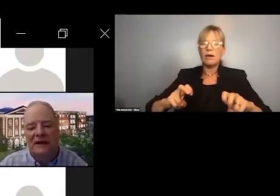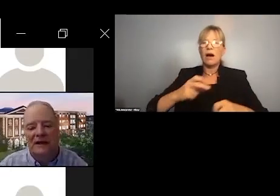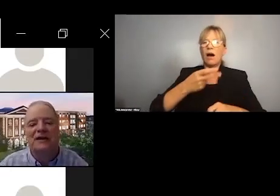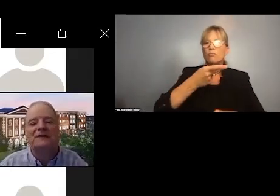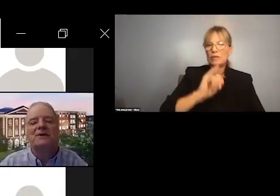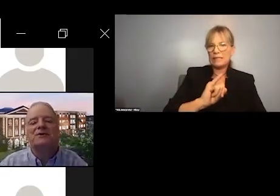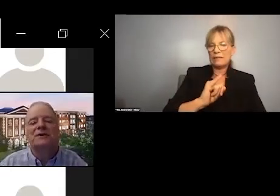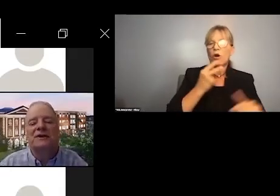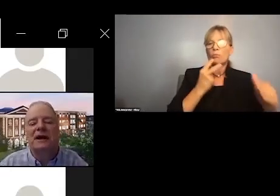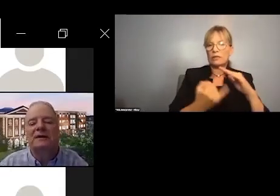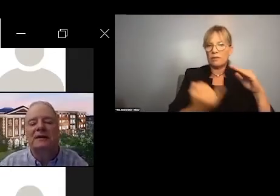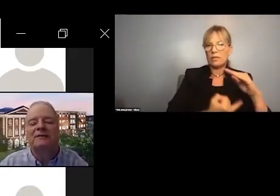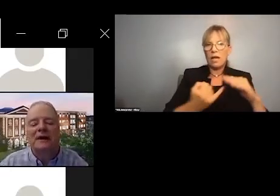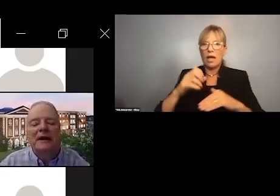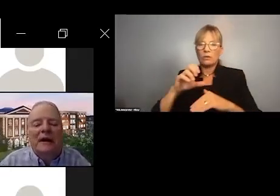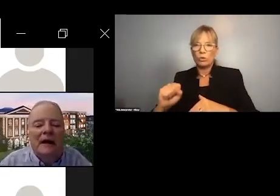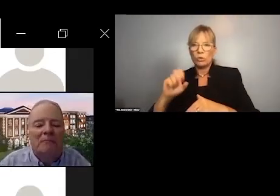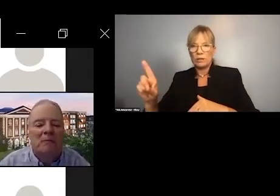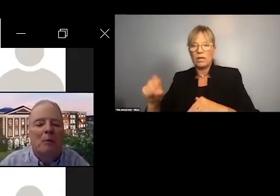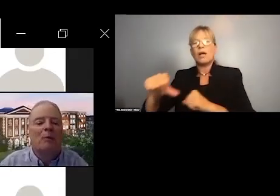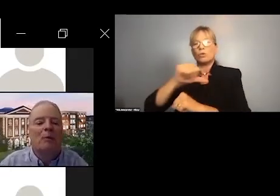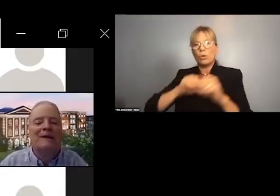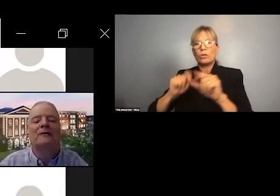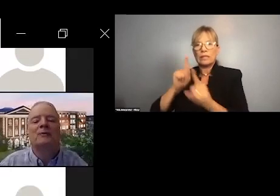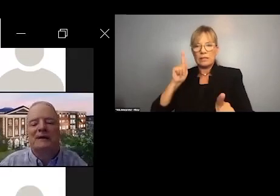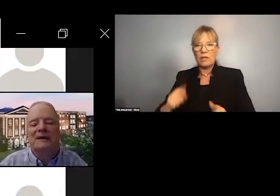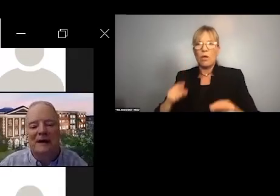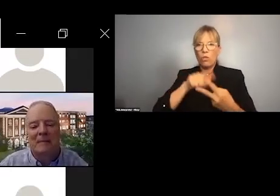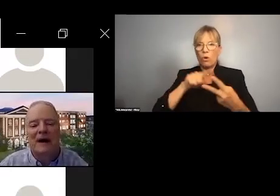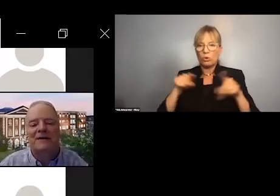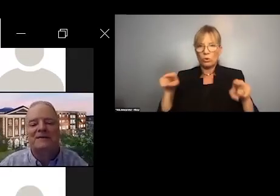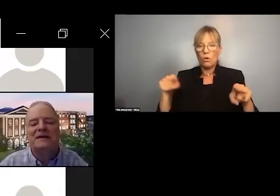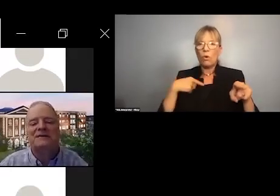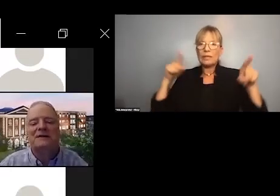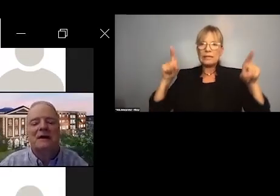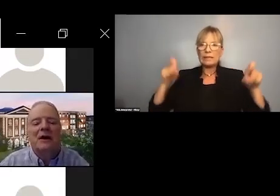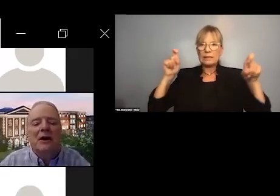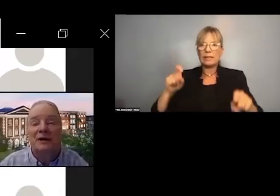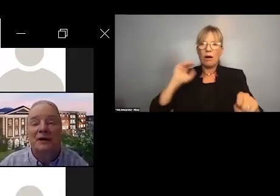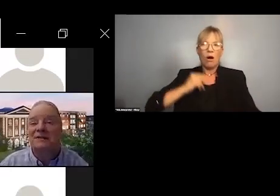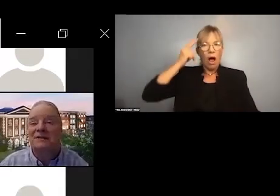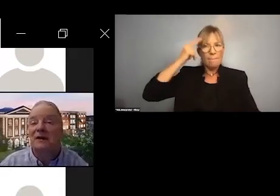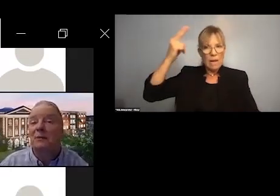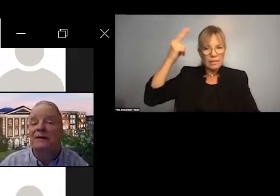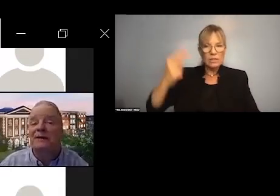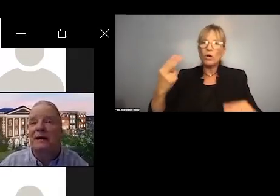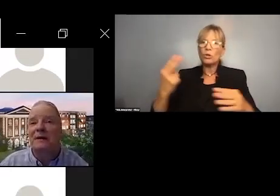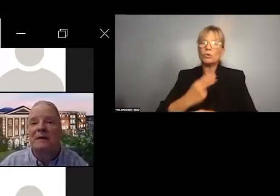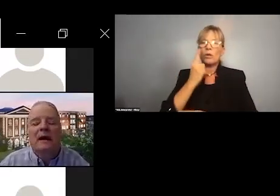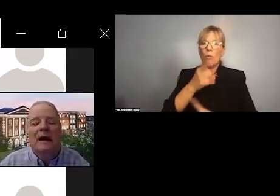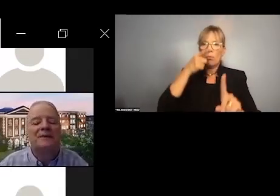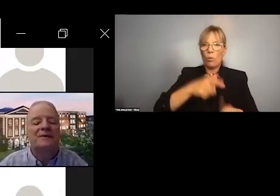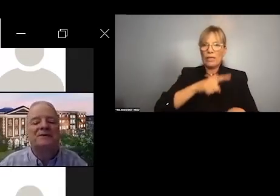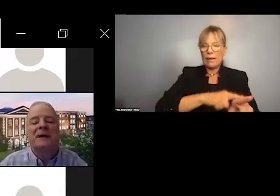perceived isolation and social disconnectedness, what we did is we tested hypotheses using a single point in